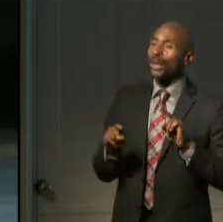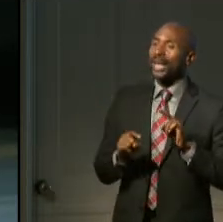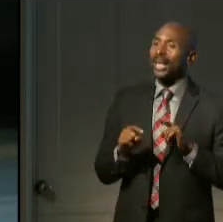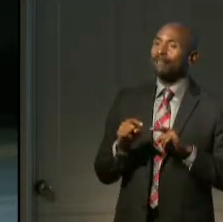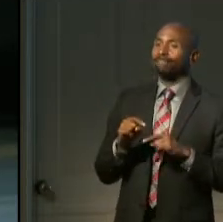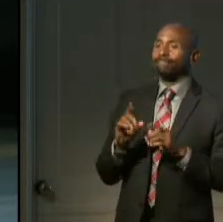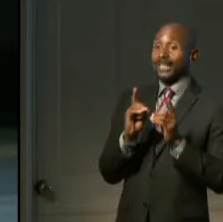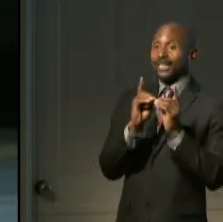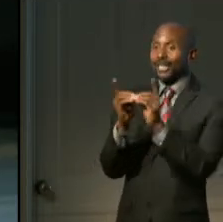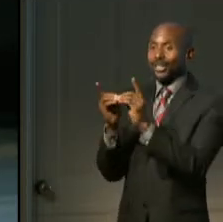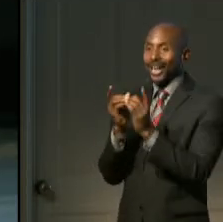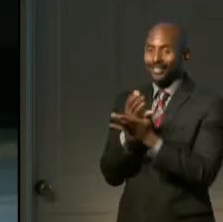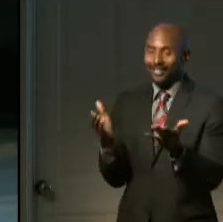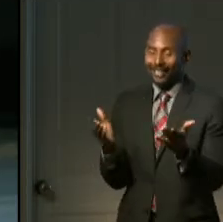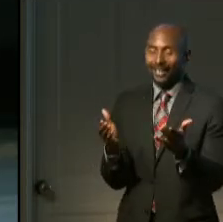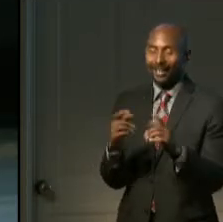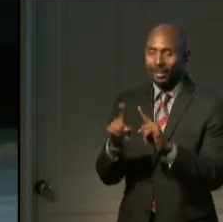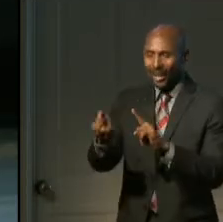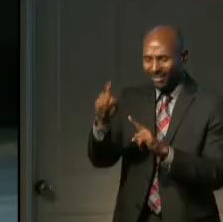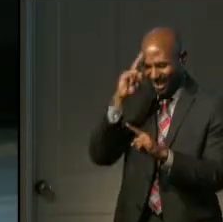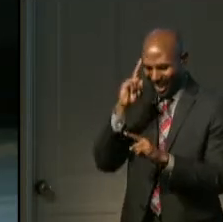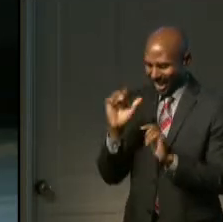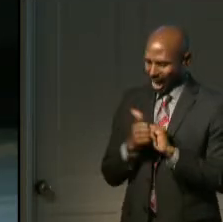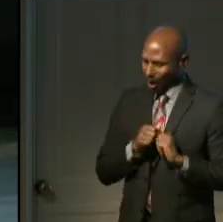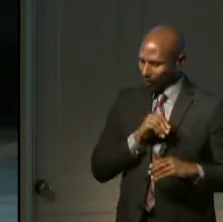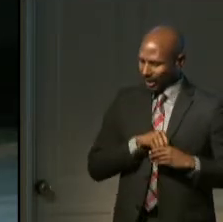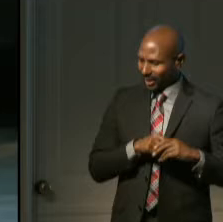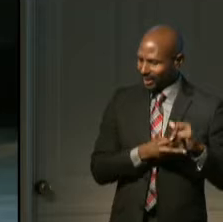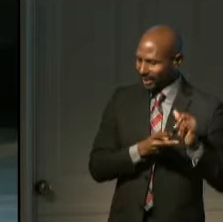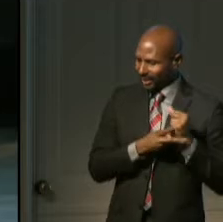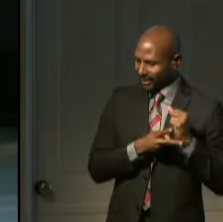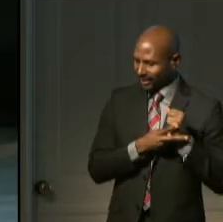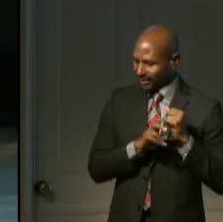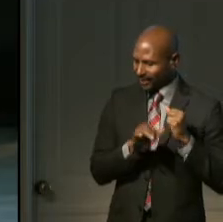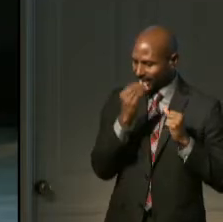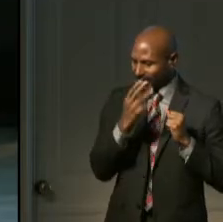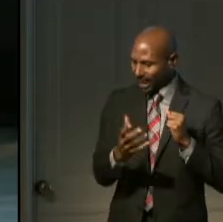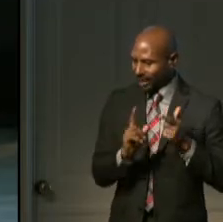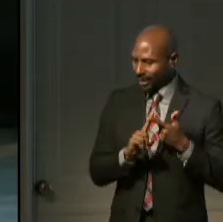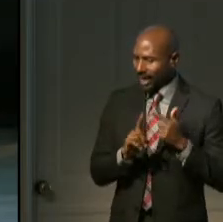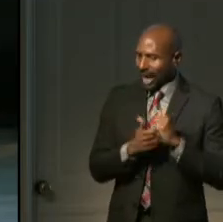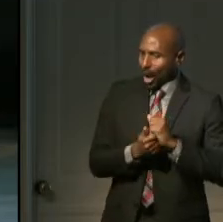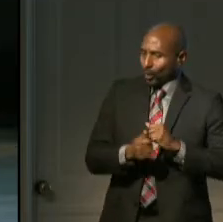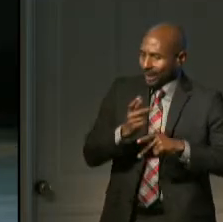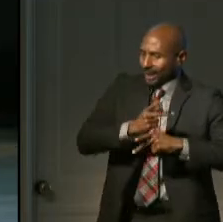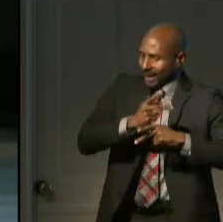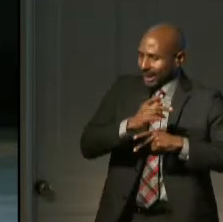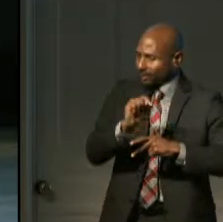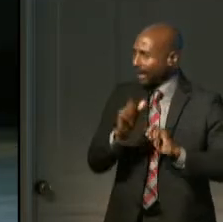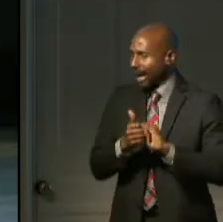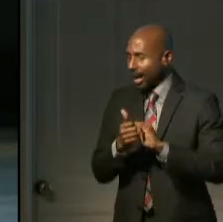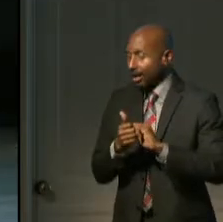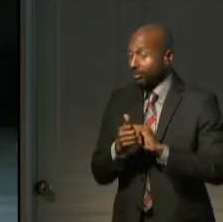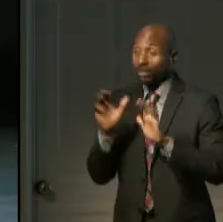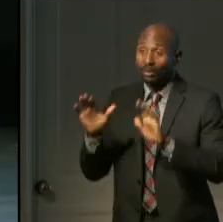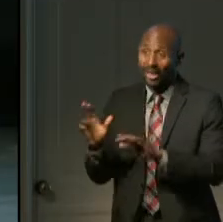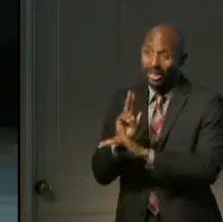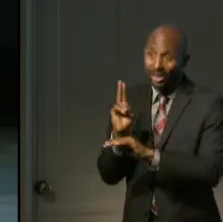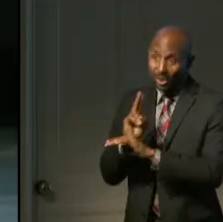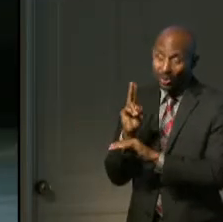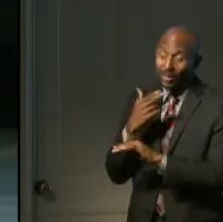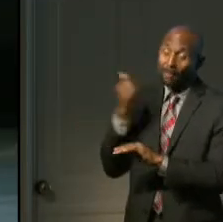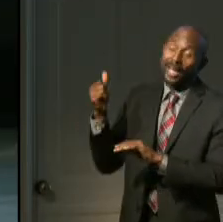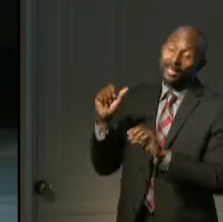to think about how is this data getting stored, how's it getting preserved. It's great to always be using the best